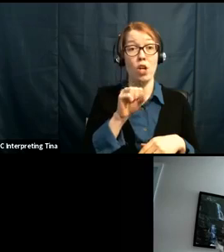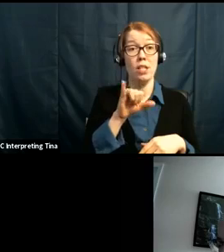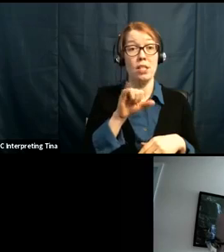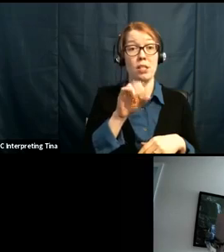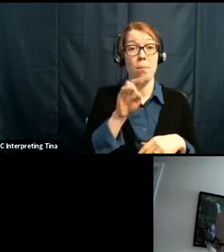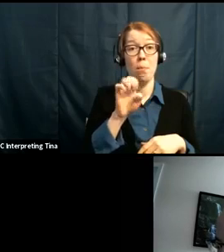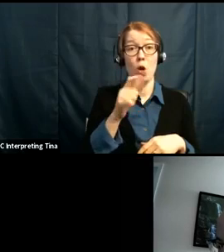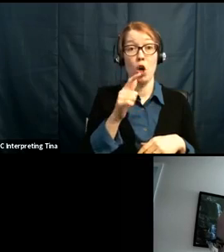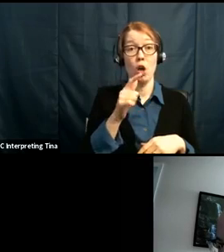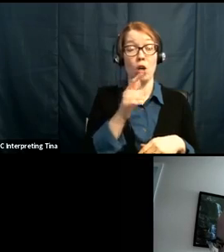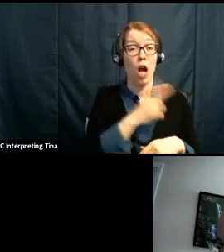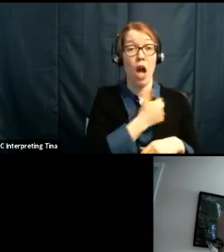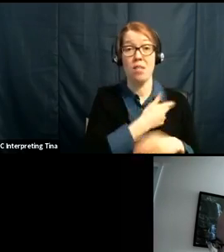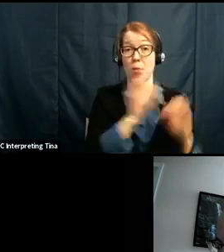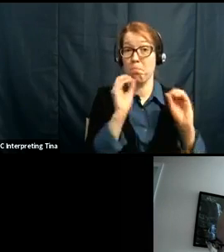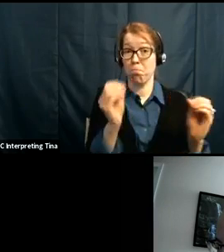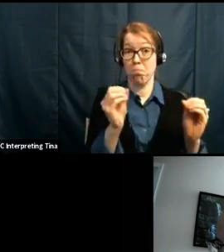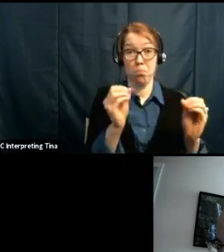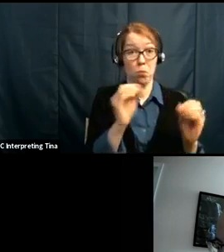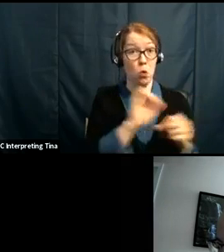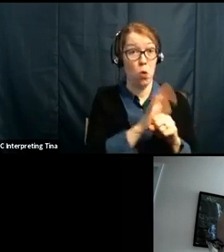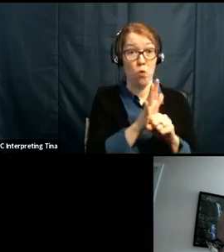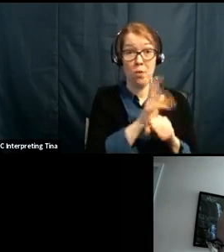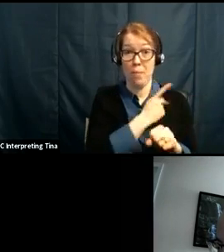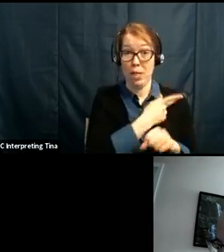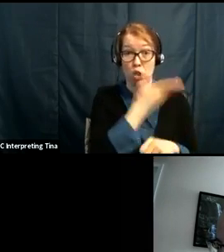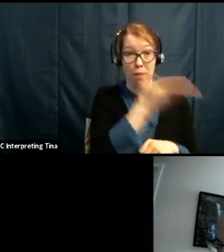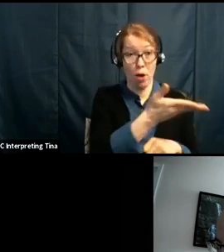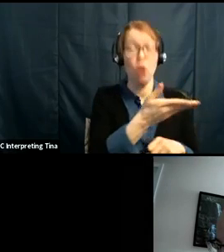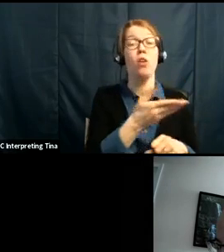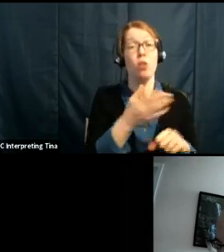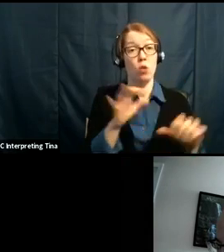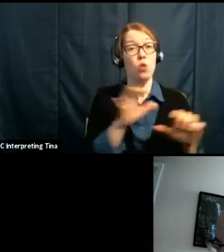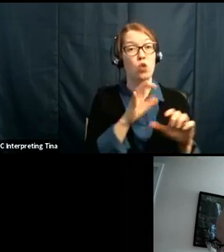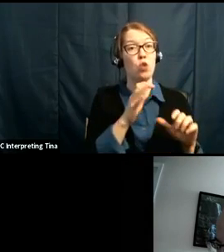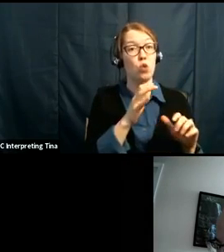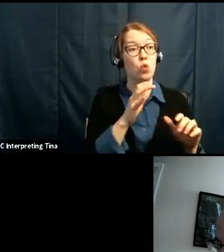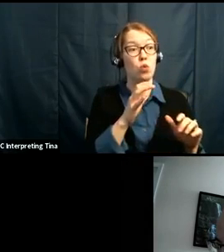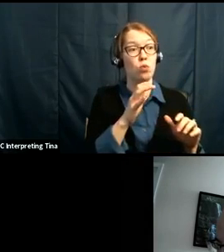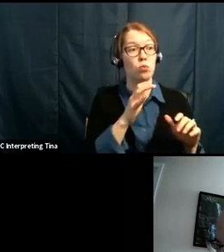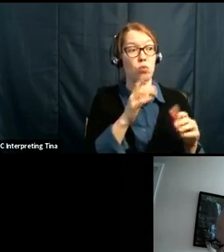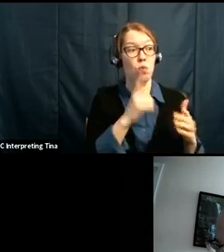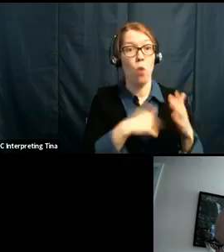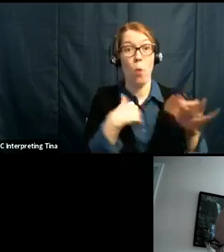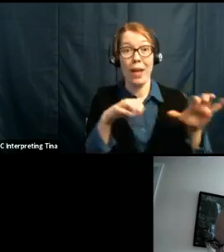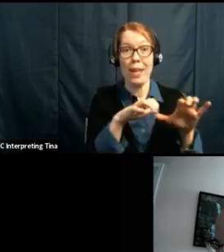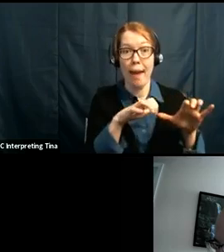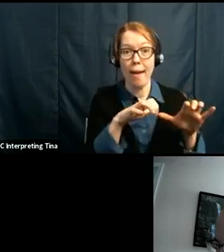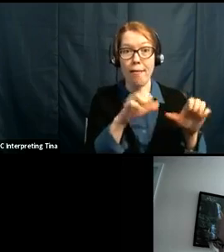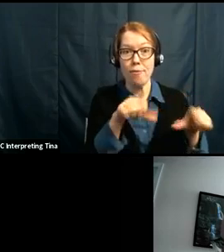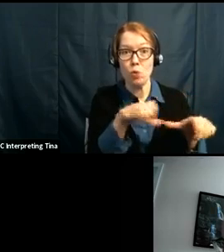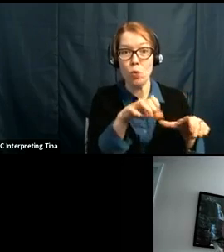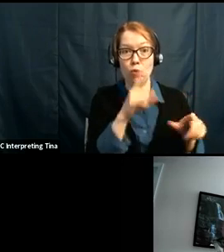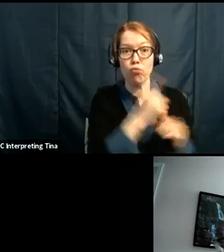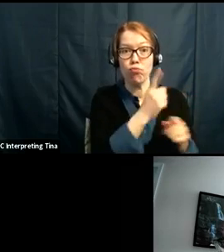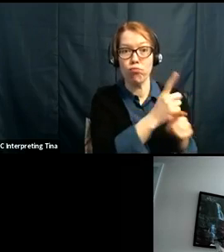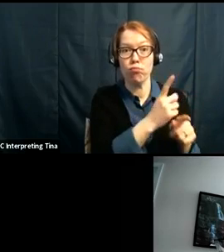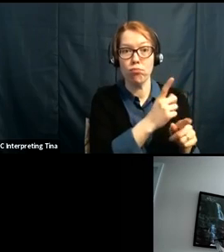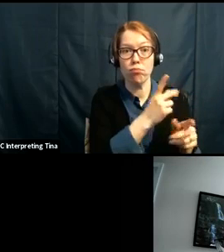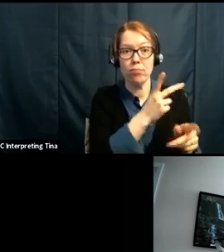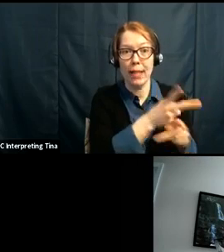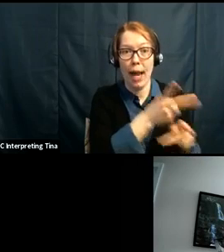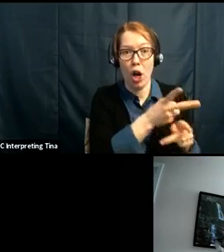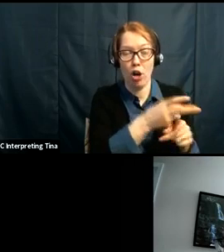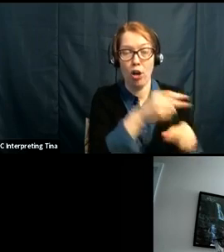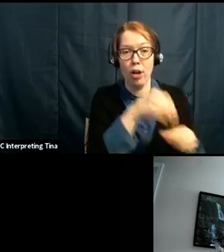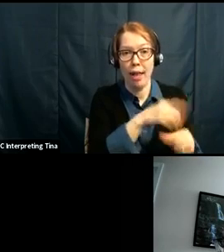our staffing there and do what we can do there. But as I mentioned earlier, a single healthcare worker a